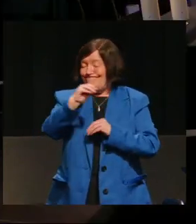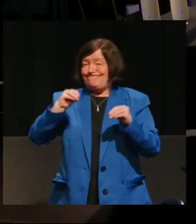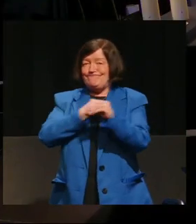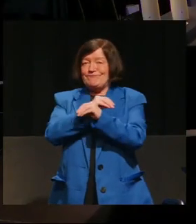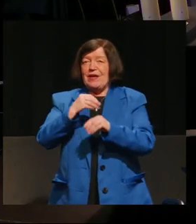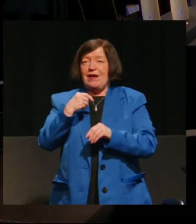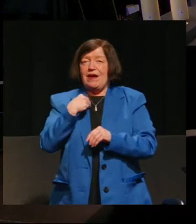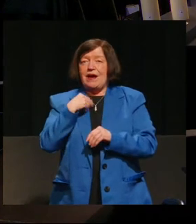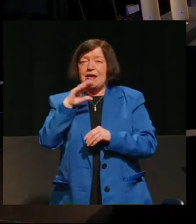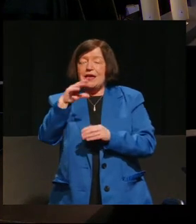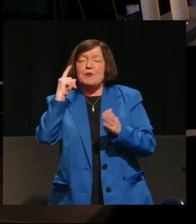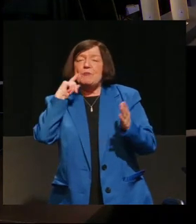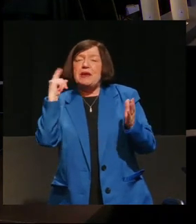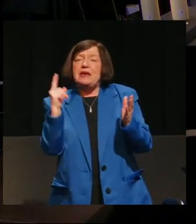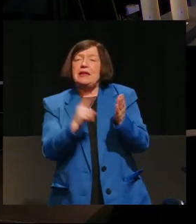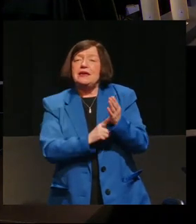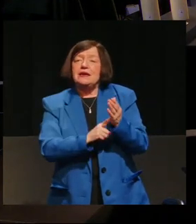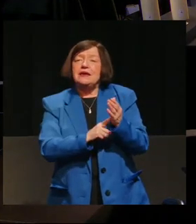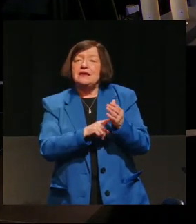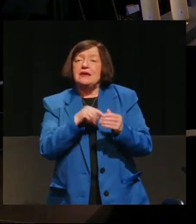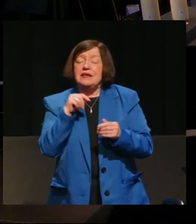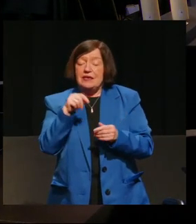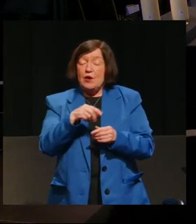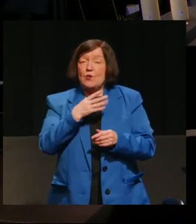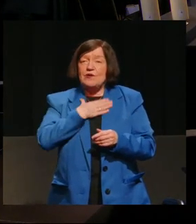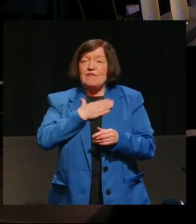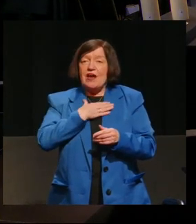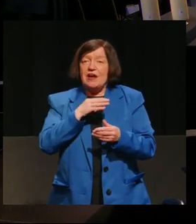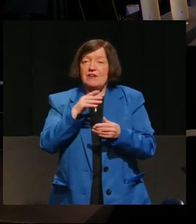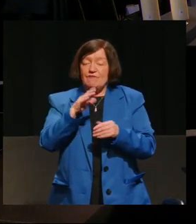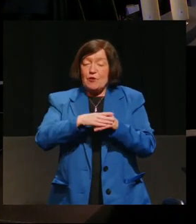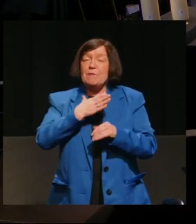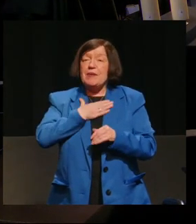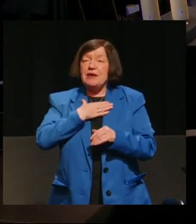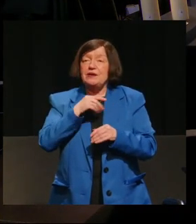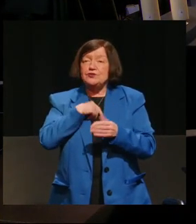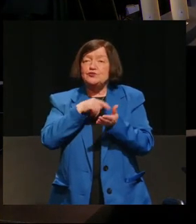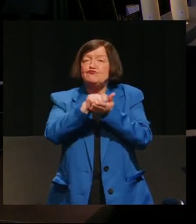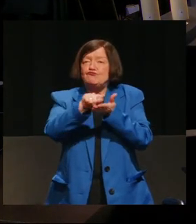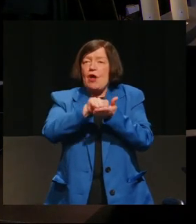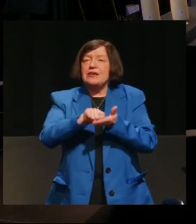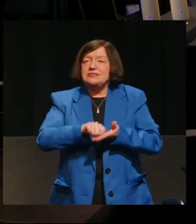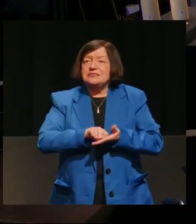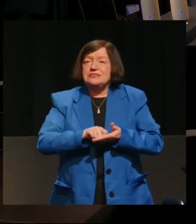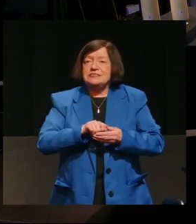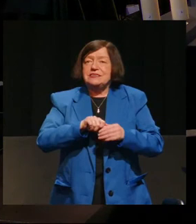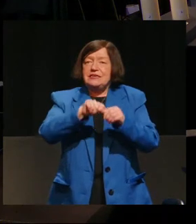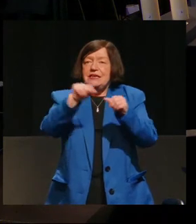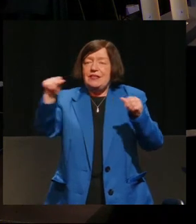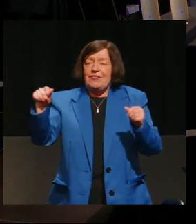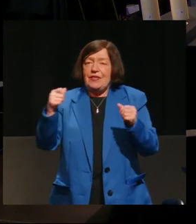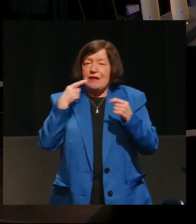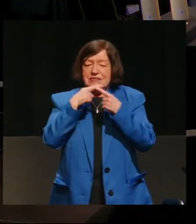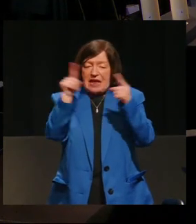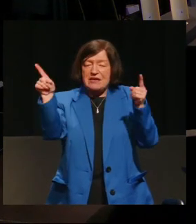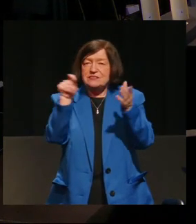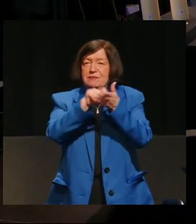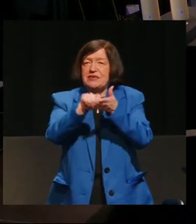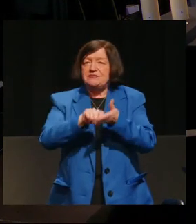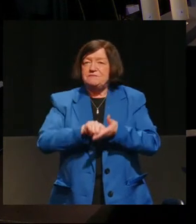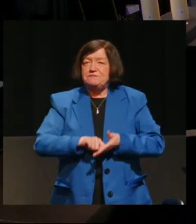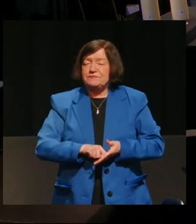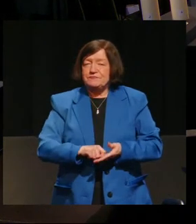I have to believe that they would have liked for me to write their testament.